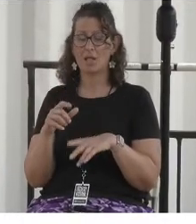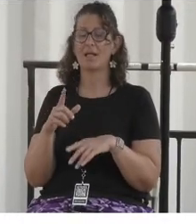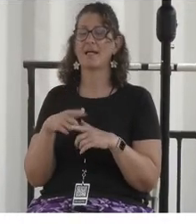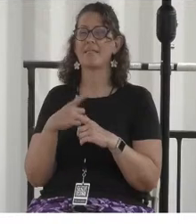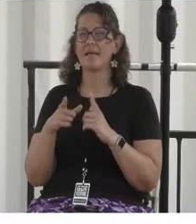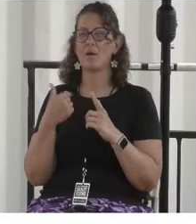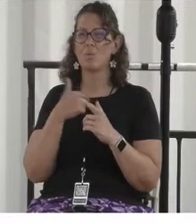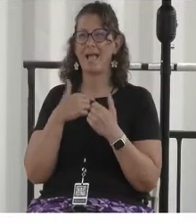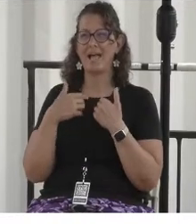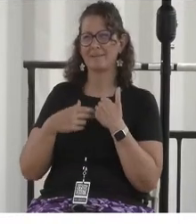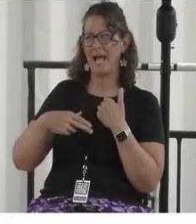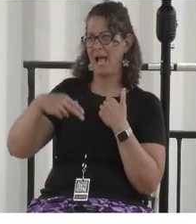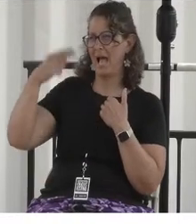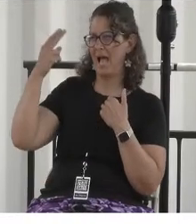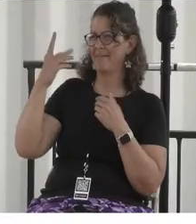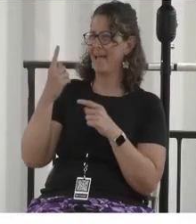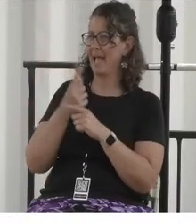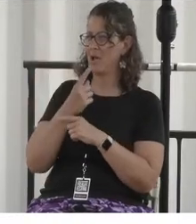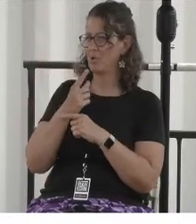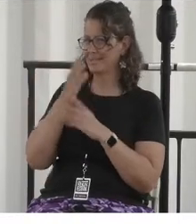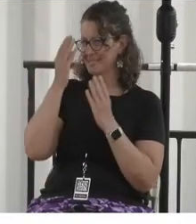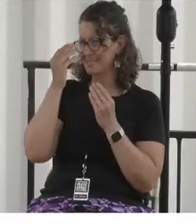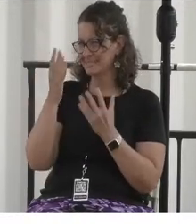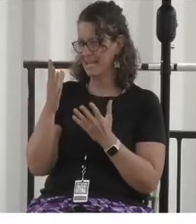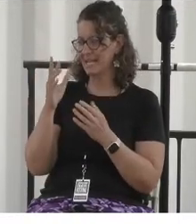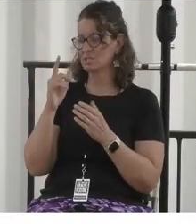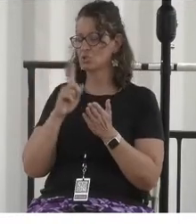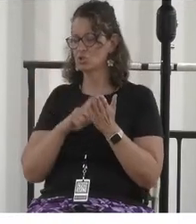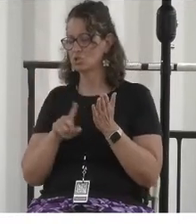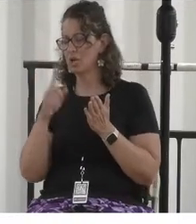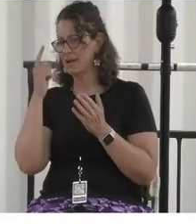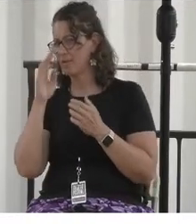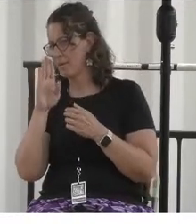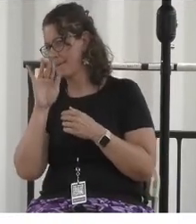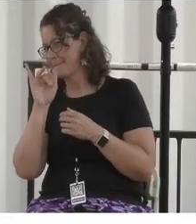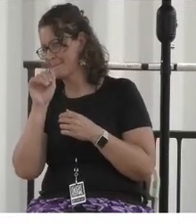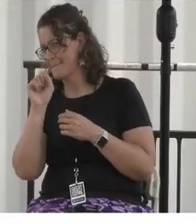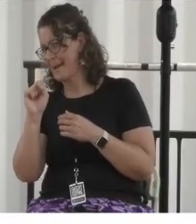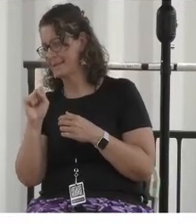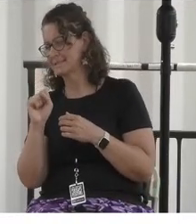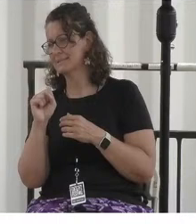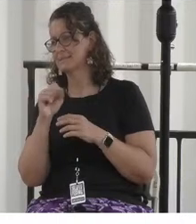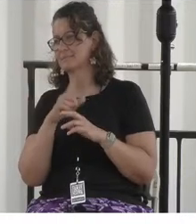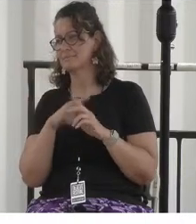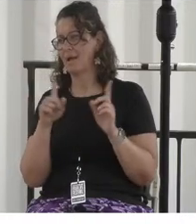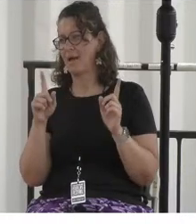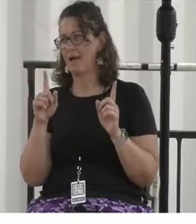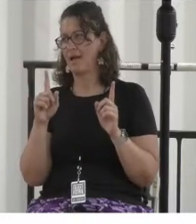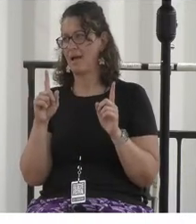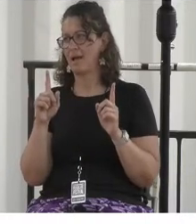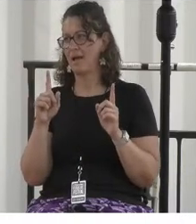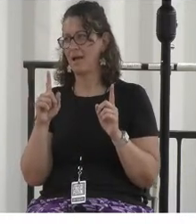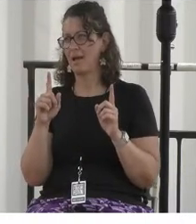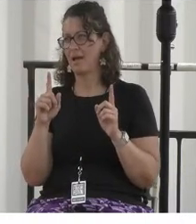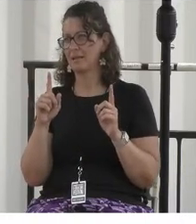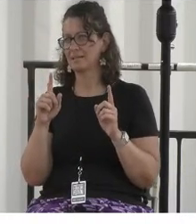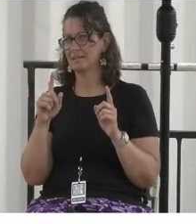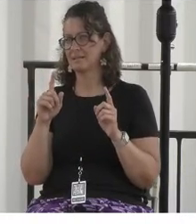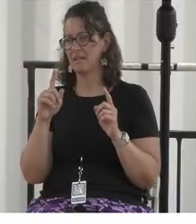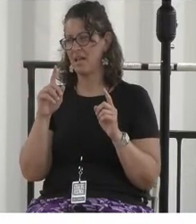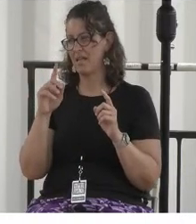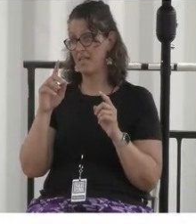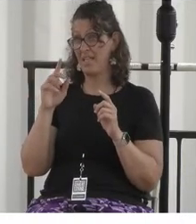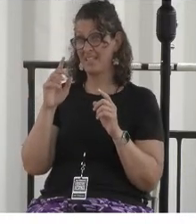highly accurate data, and we need to keep checking it for biases, but we're leaving decisions up to the